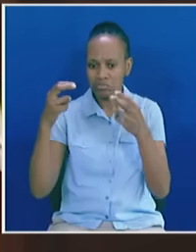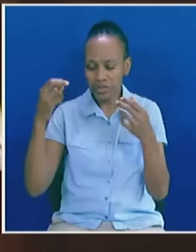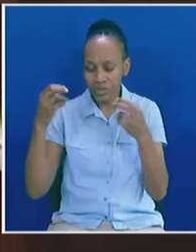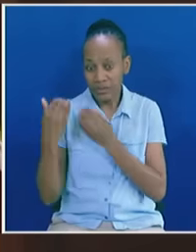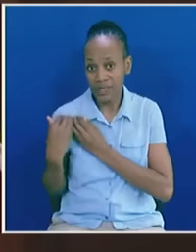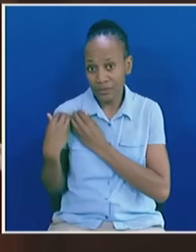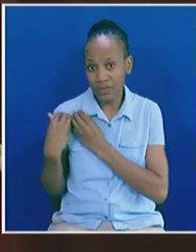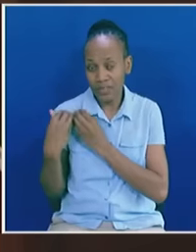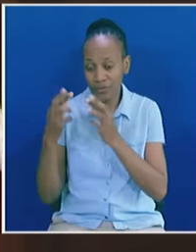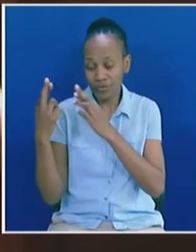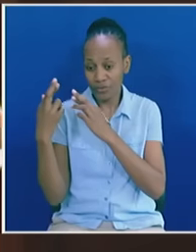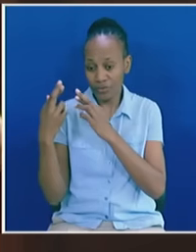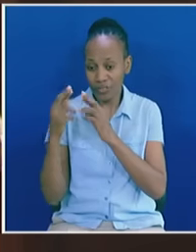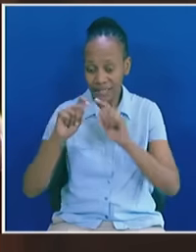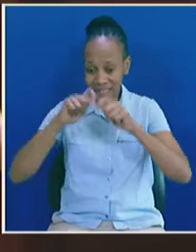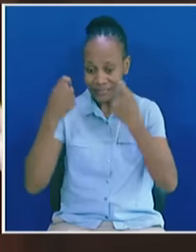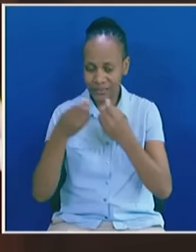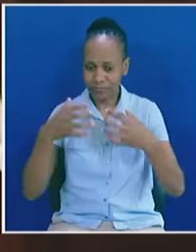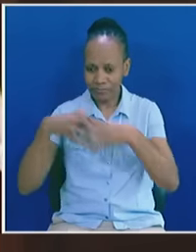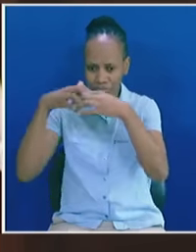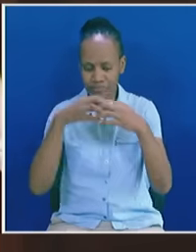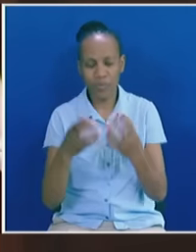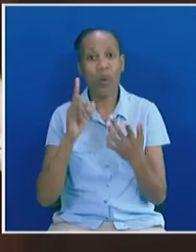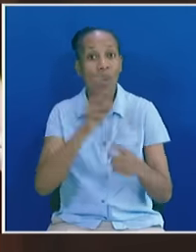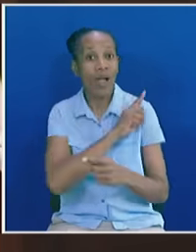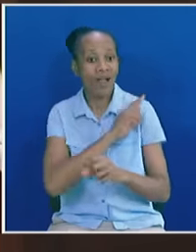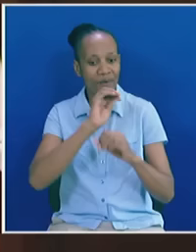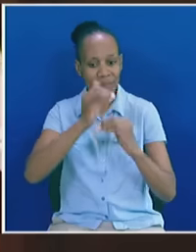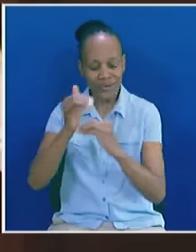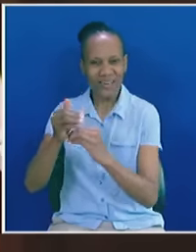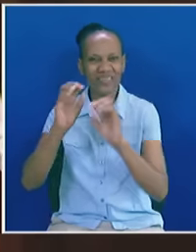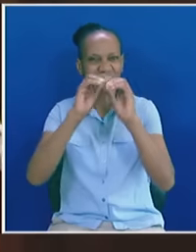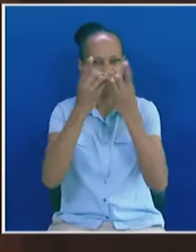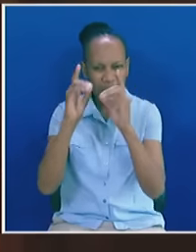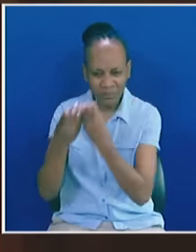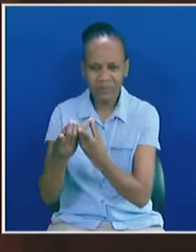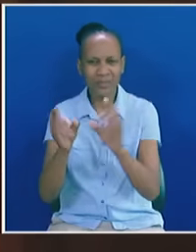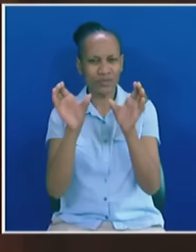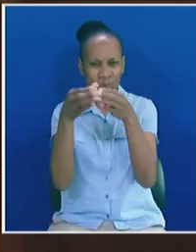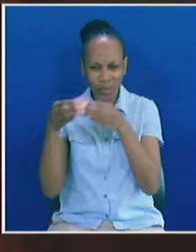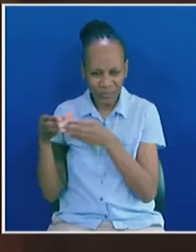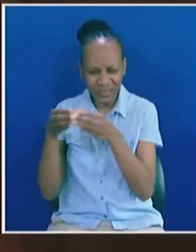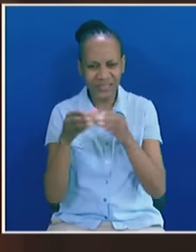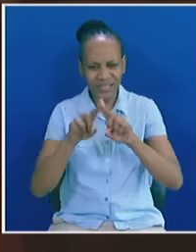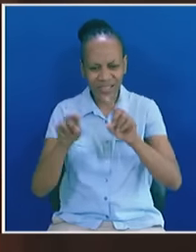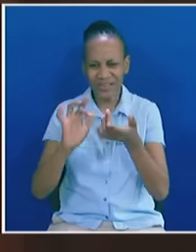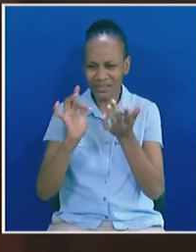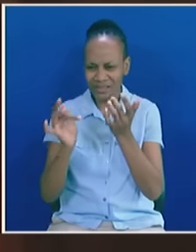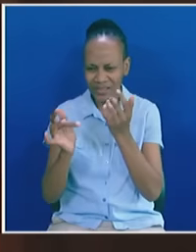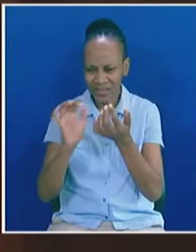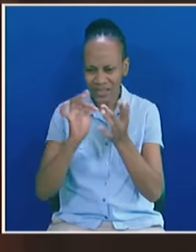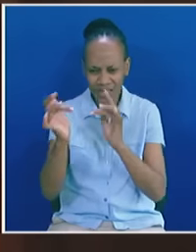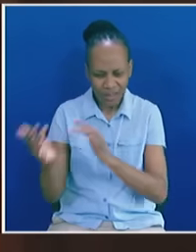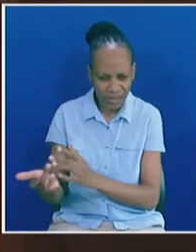in protecting and enhancing the security organs of the state, parastatals, cyber infrastructure and networks by means